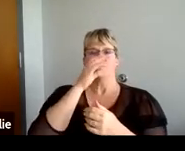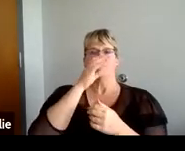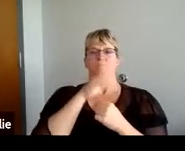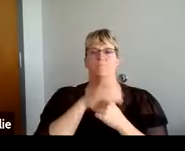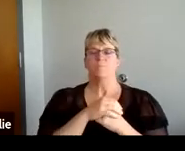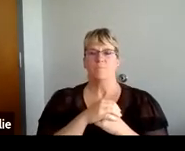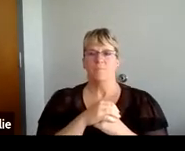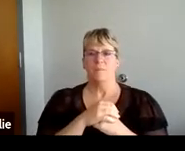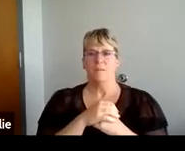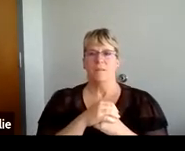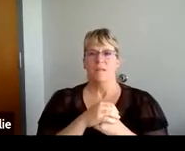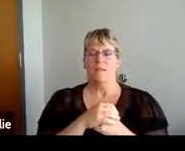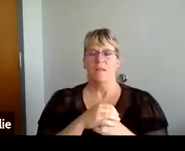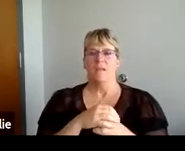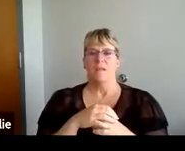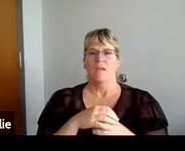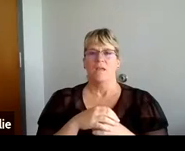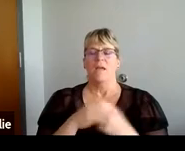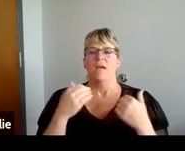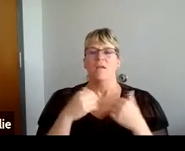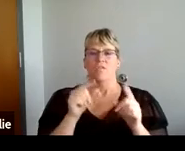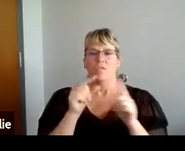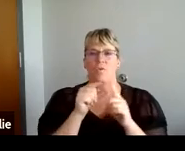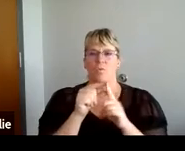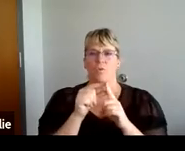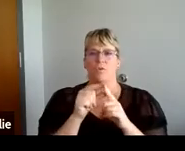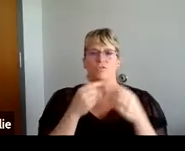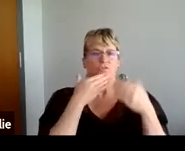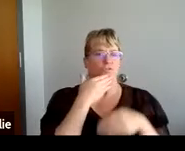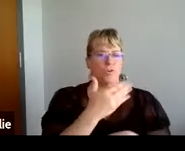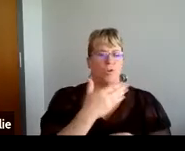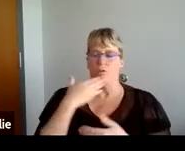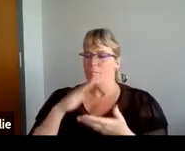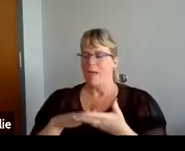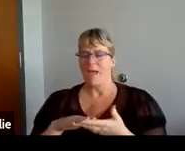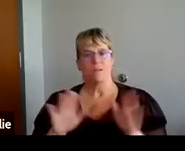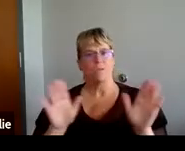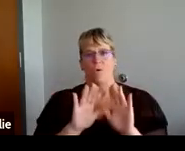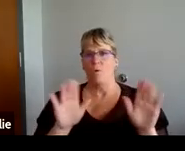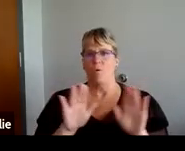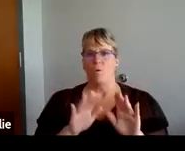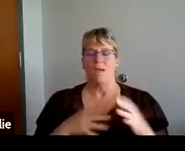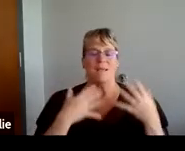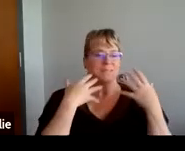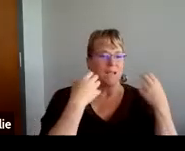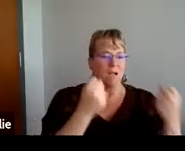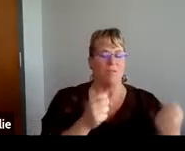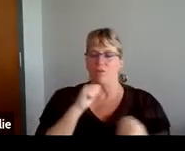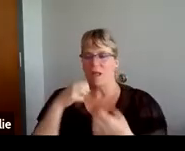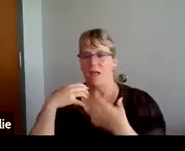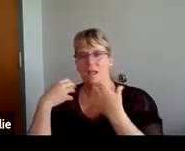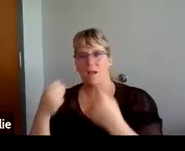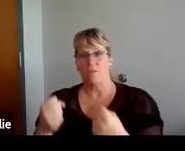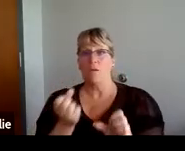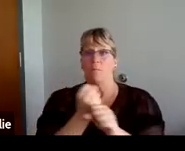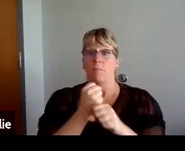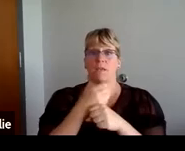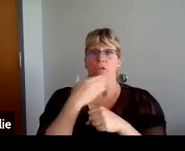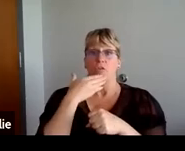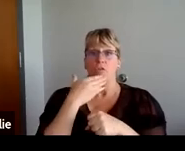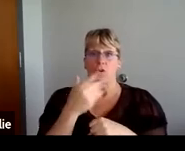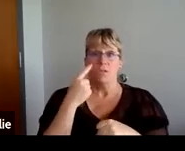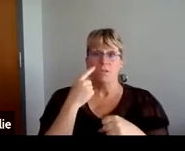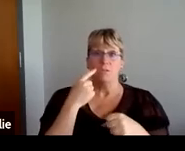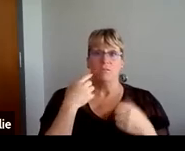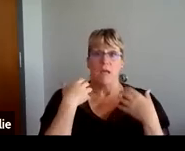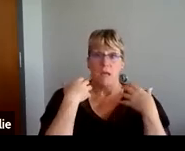favorite words in treatment is good and bad, because it's not good or bad. It's healthy or non-healthy. Are you making healthy decisions this